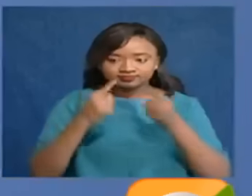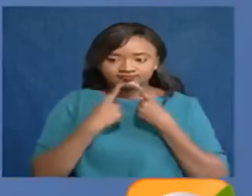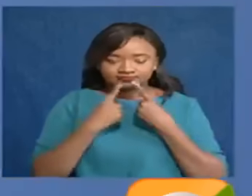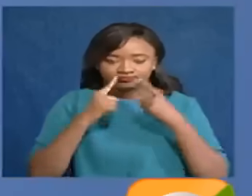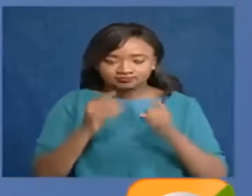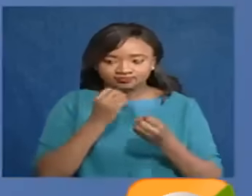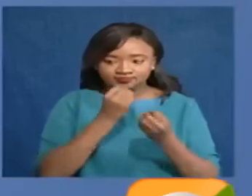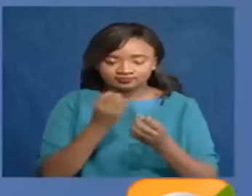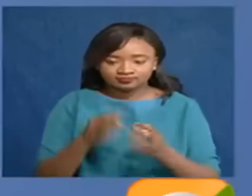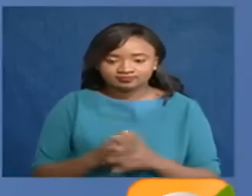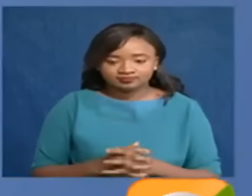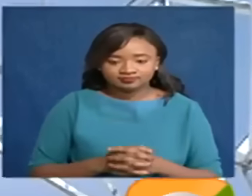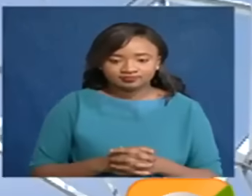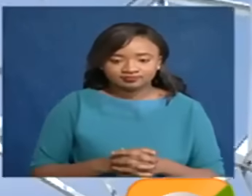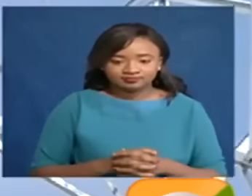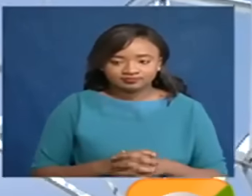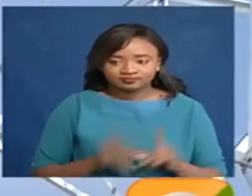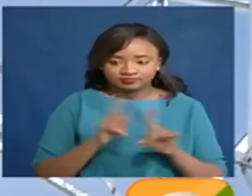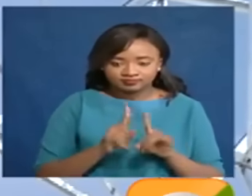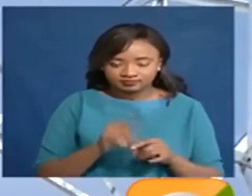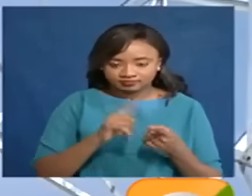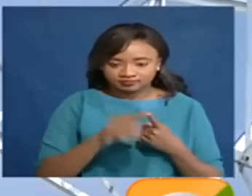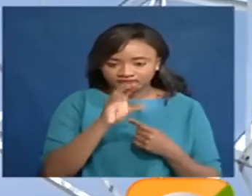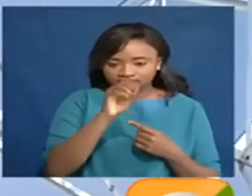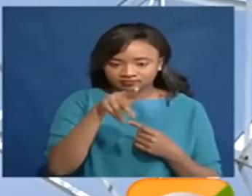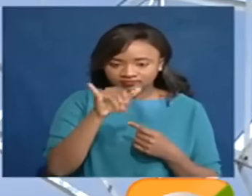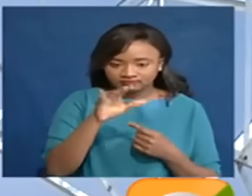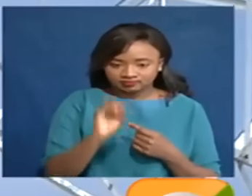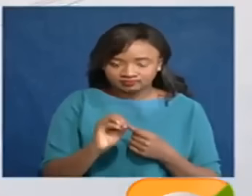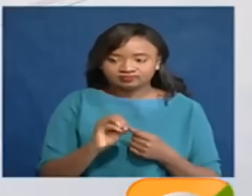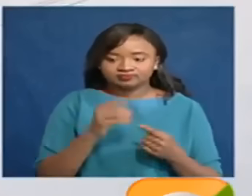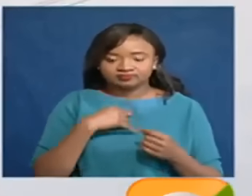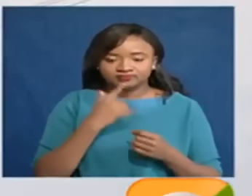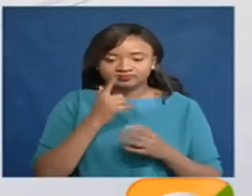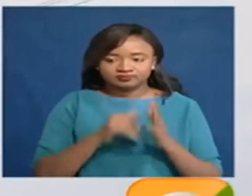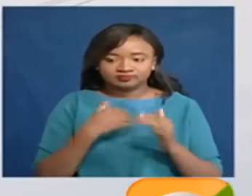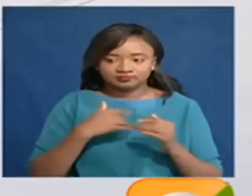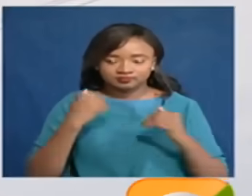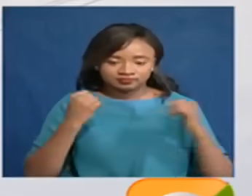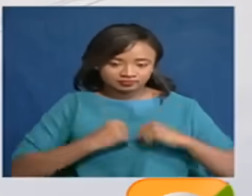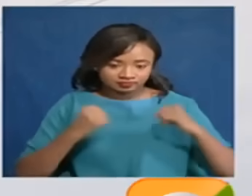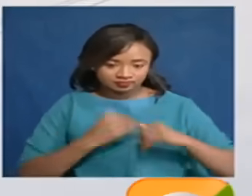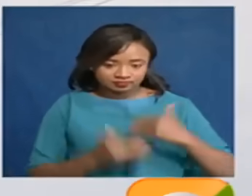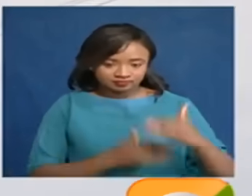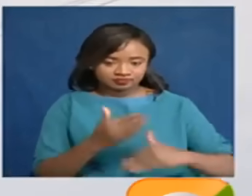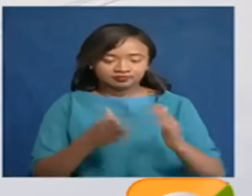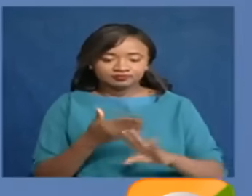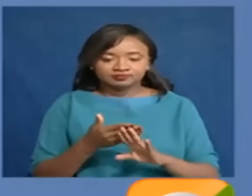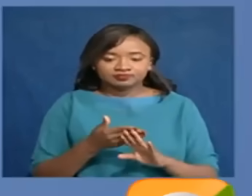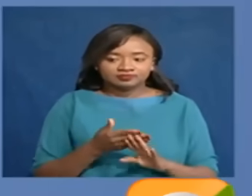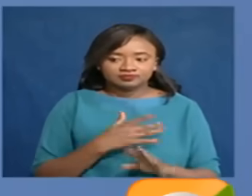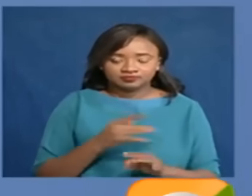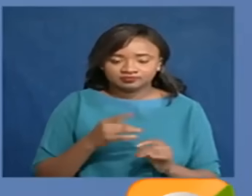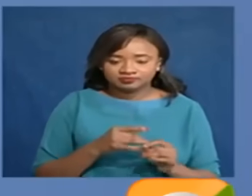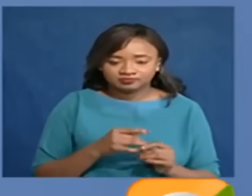address. Energy CSO Pio Wandayi had appeared to lean towards continuation of the Adani Ketraco deal, despite indictments